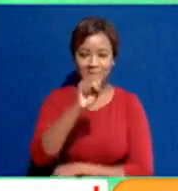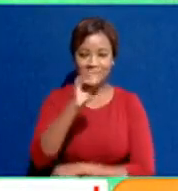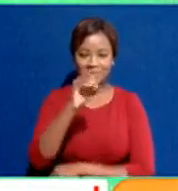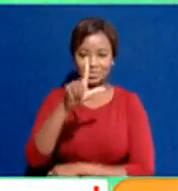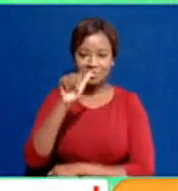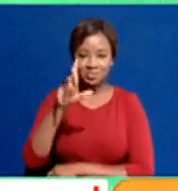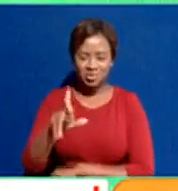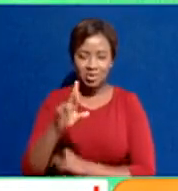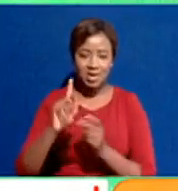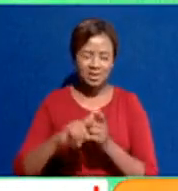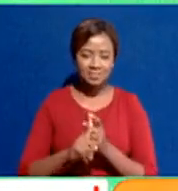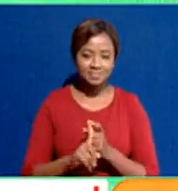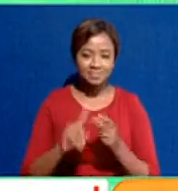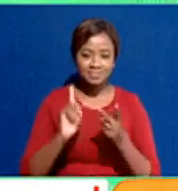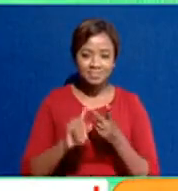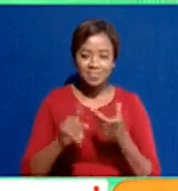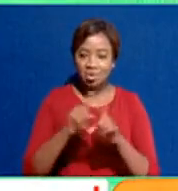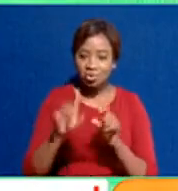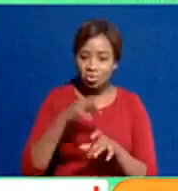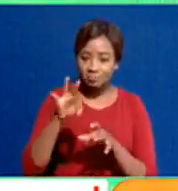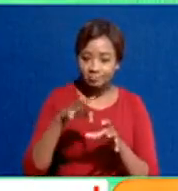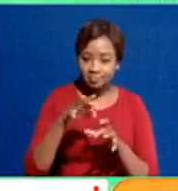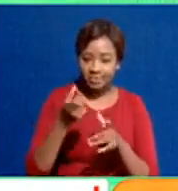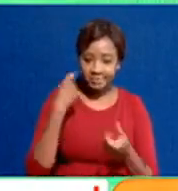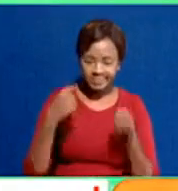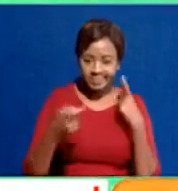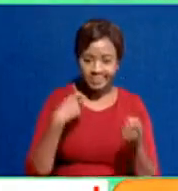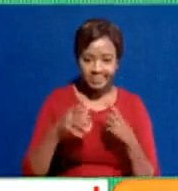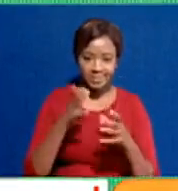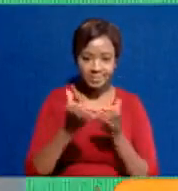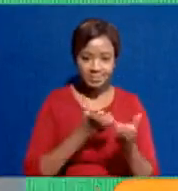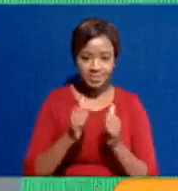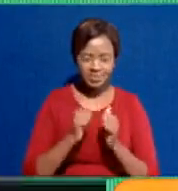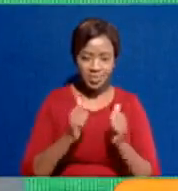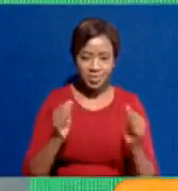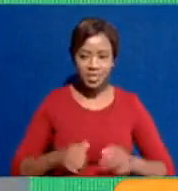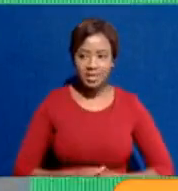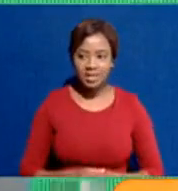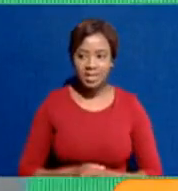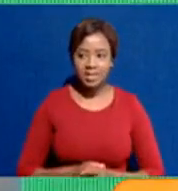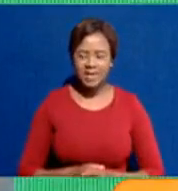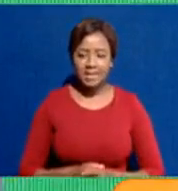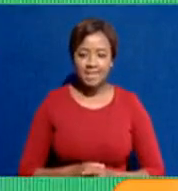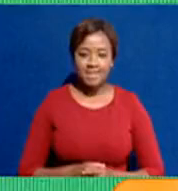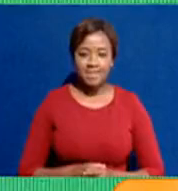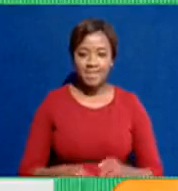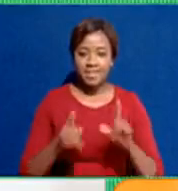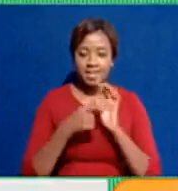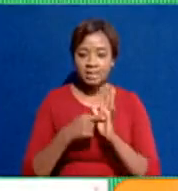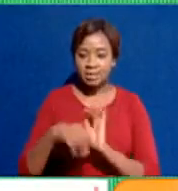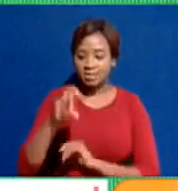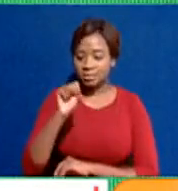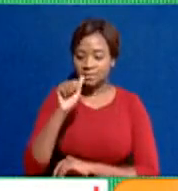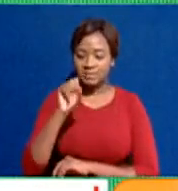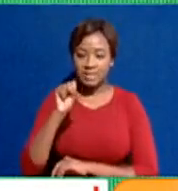energy generation in our tea business. And then life on land being an agricultural business. And for front runner companies like Sasini and quite a few